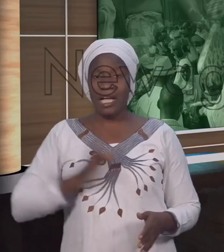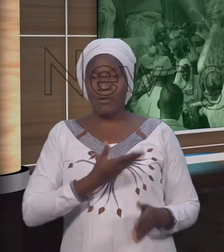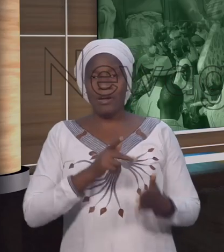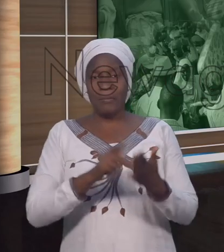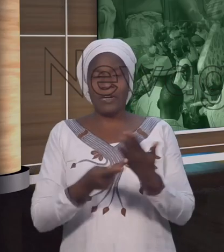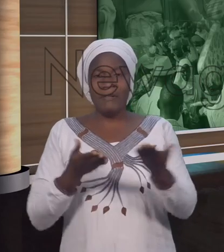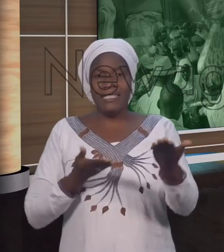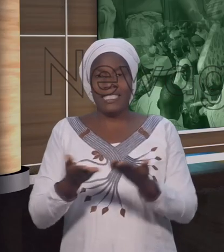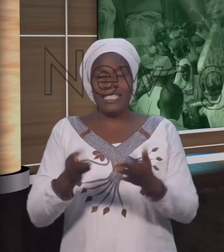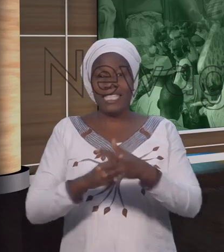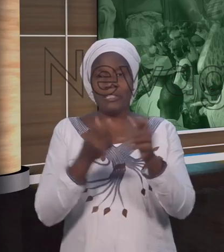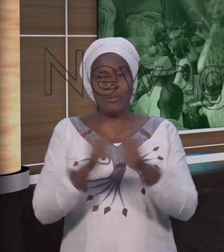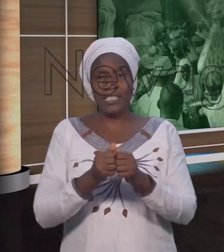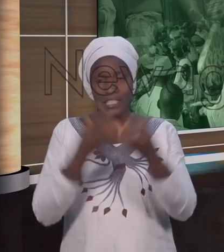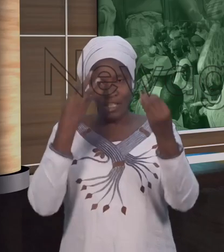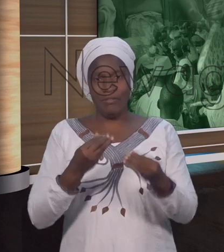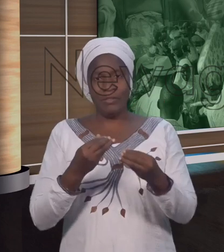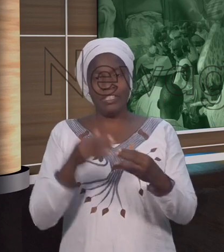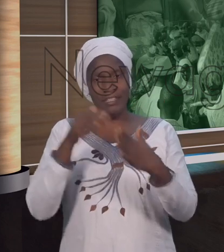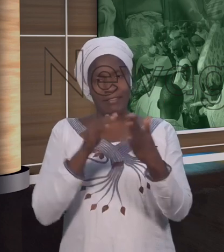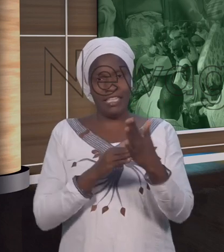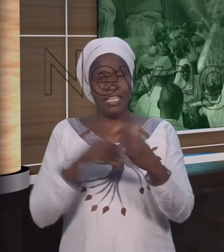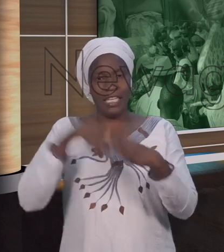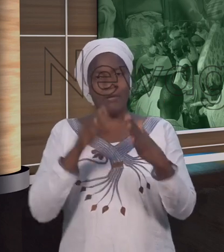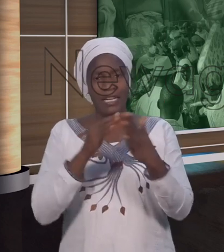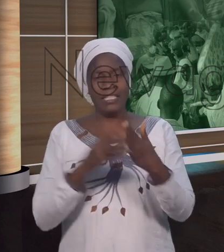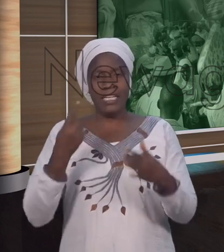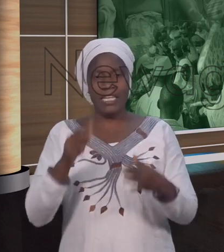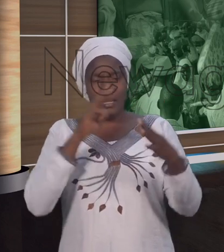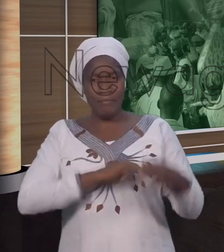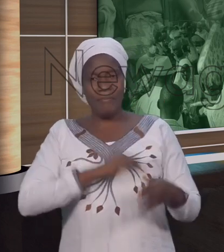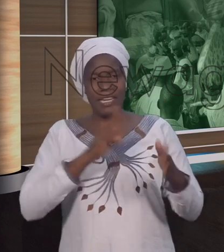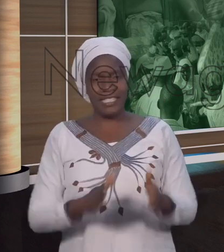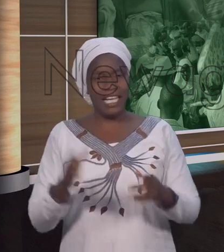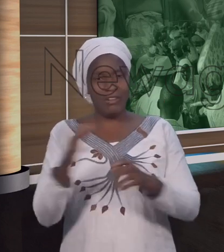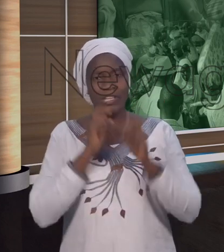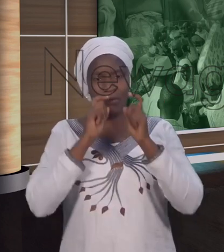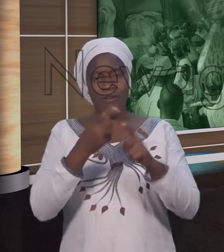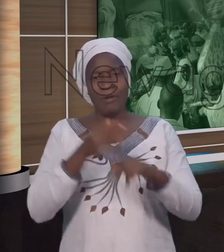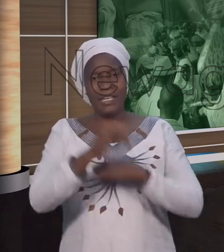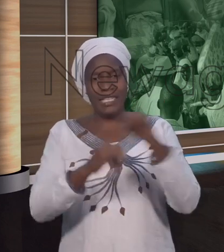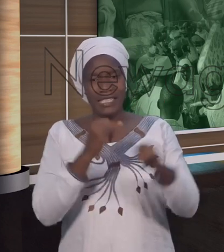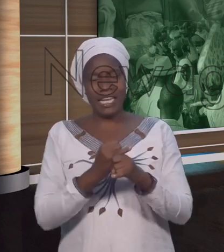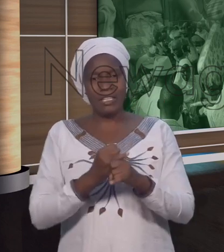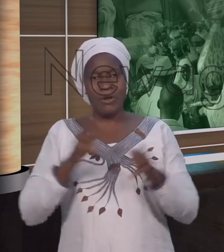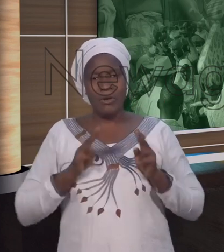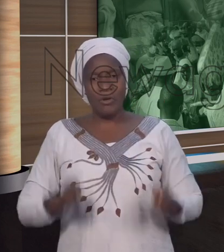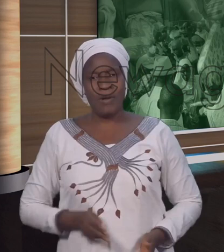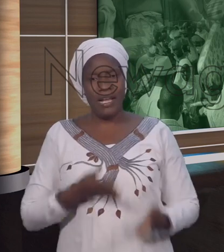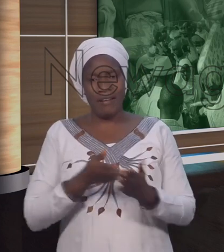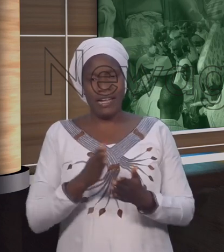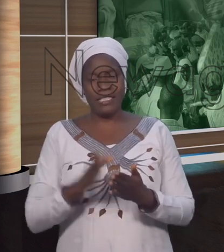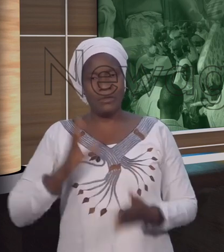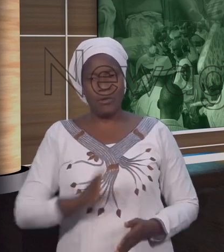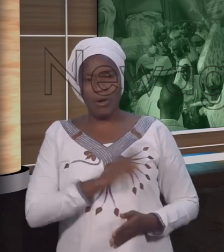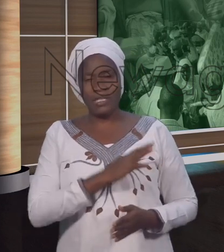Our program starts with the news highlights. In the lineup, the Honorable Minister receives an award from the International Human Rights